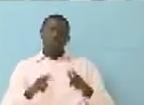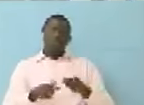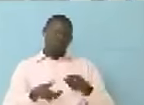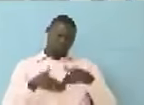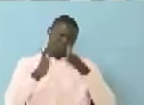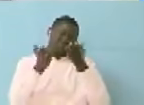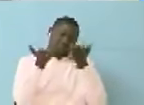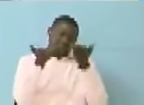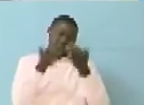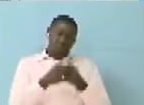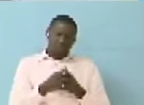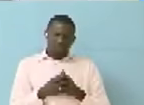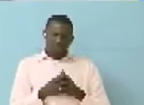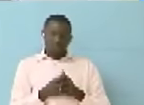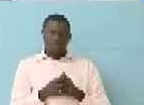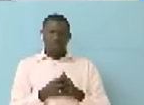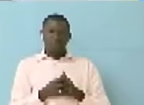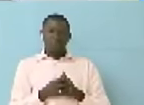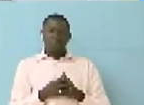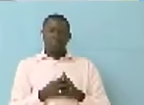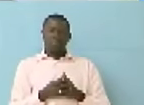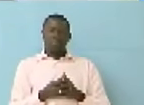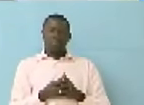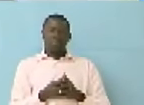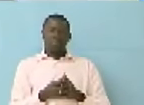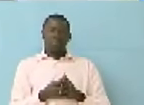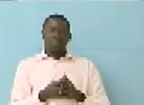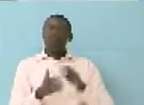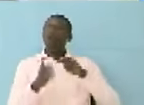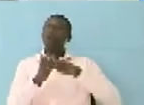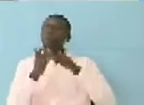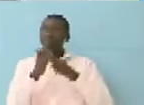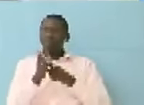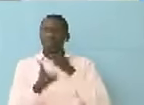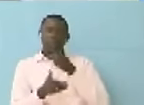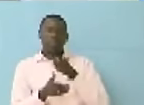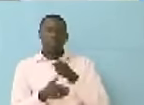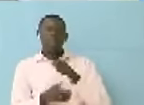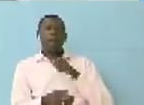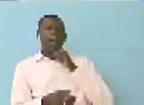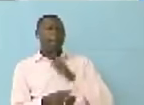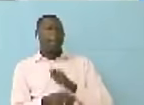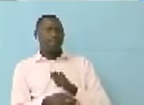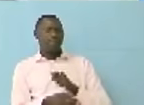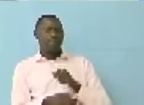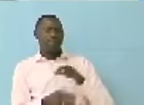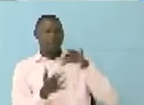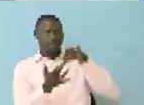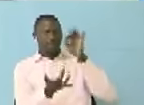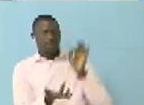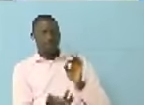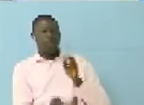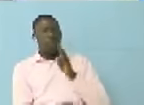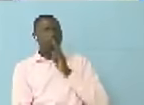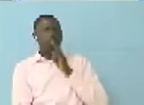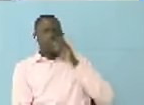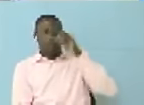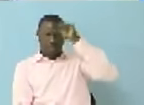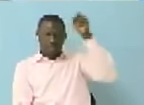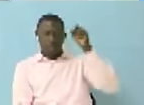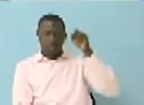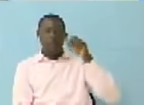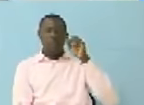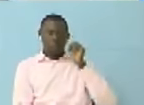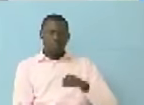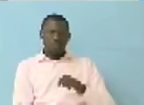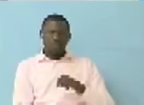wala. So it therefore means that with him appointed by the President, he is also answerable to the